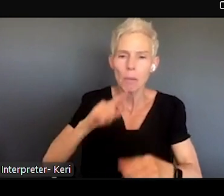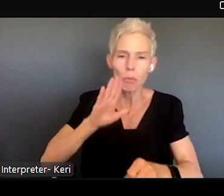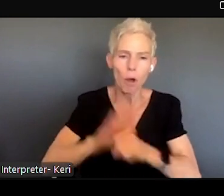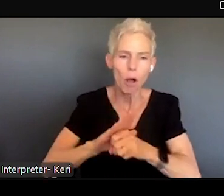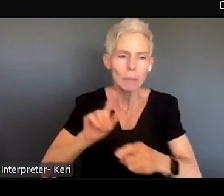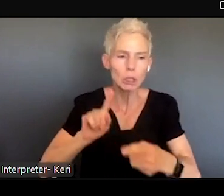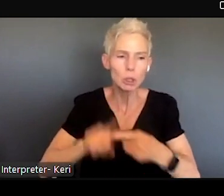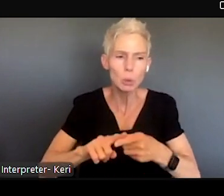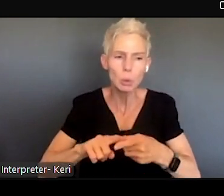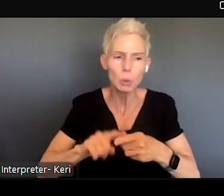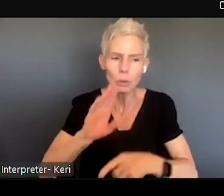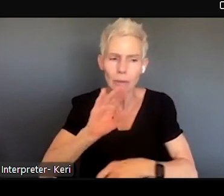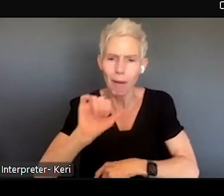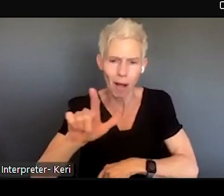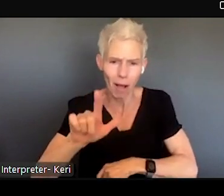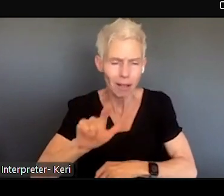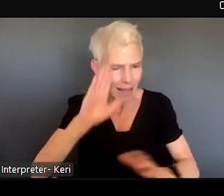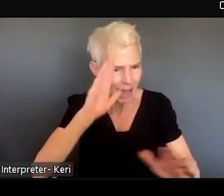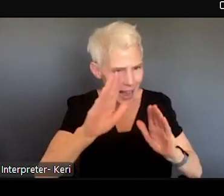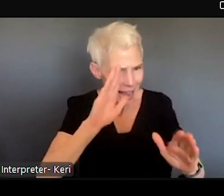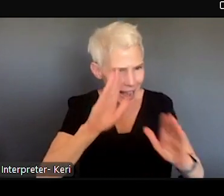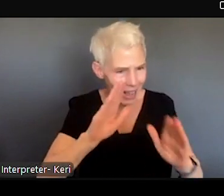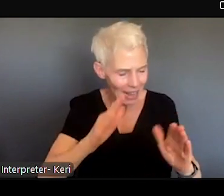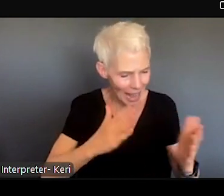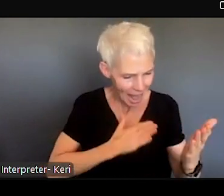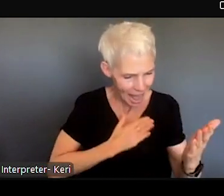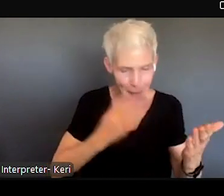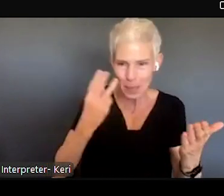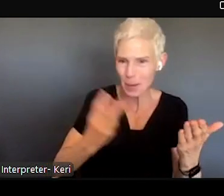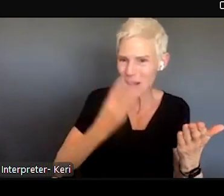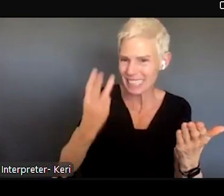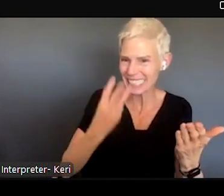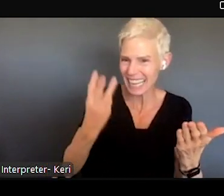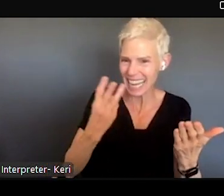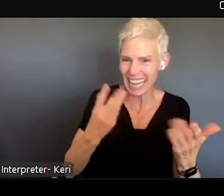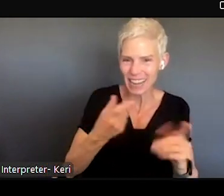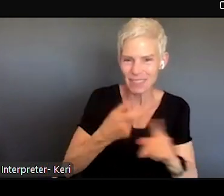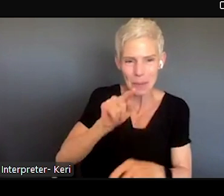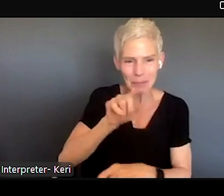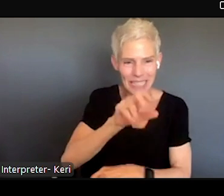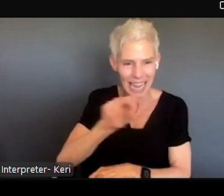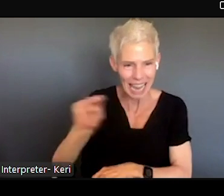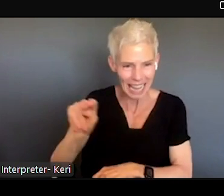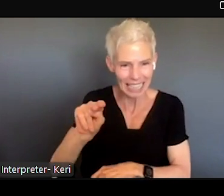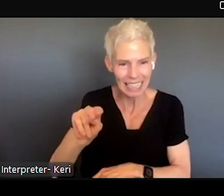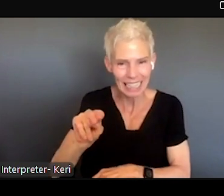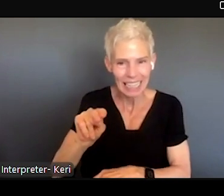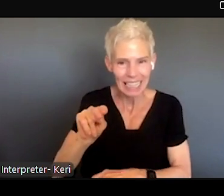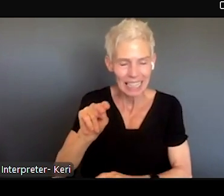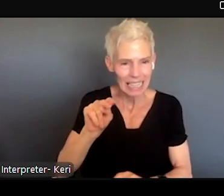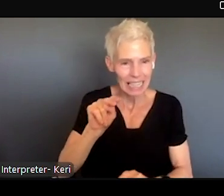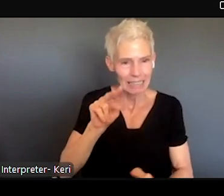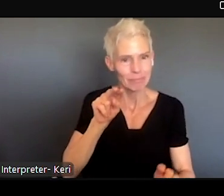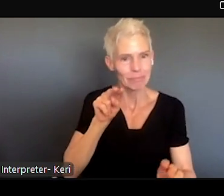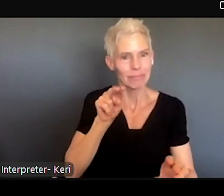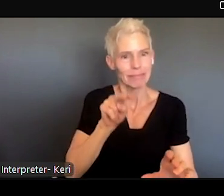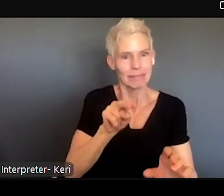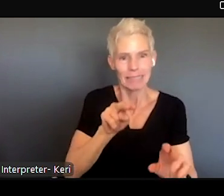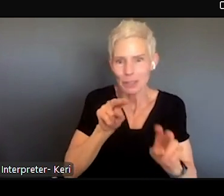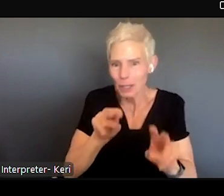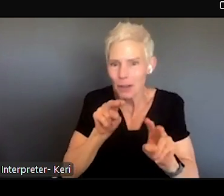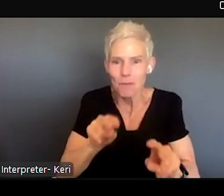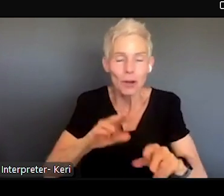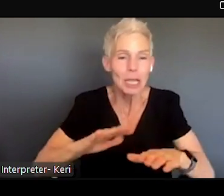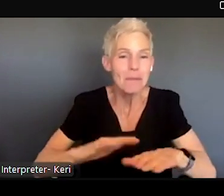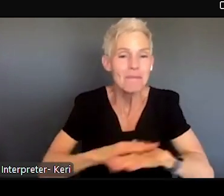everybody. Happy, what is today? Wednesday. Happy Wednesday from Tennessee. I'm staring down the barrel of a beach vacation, so